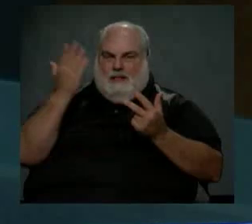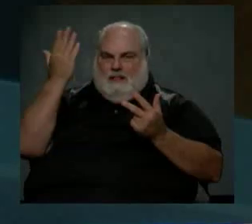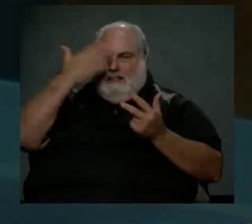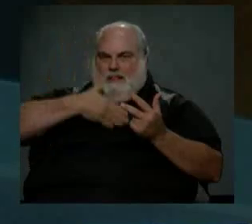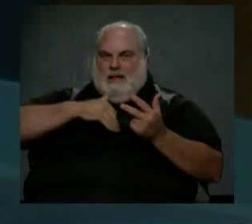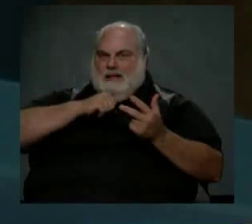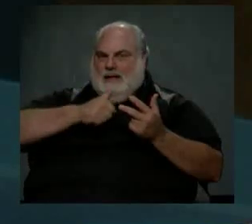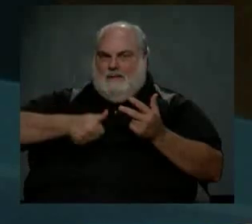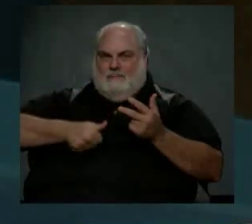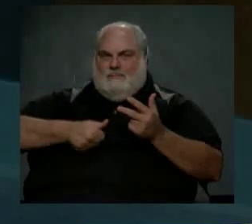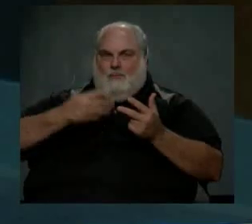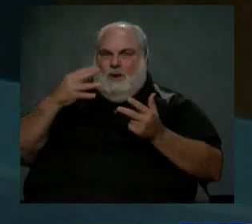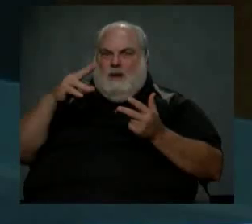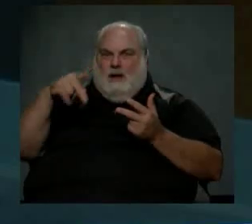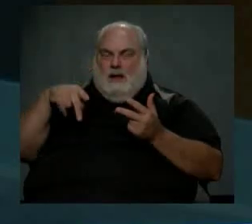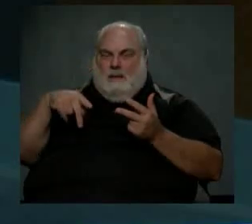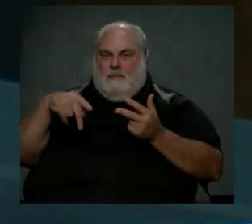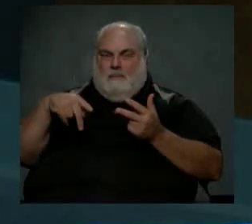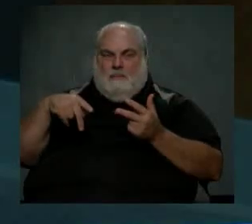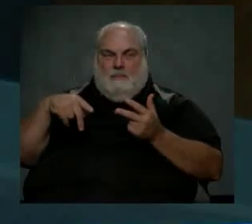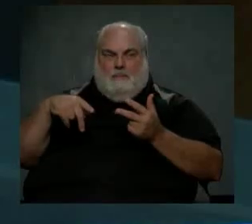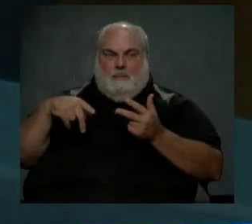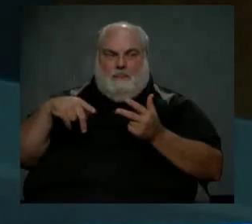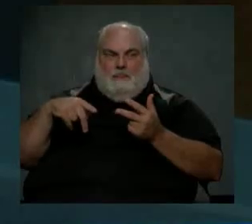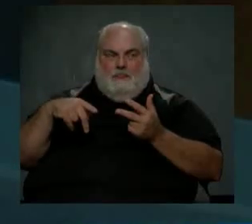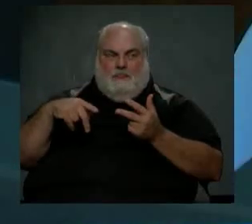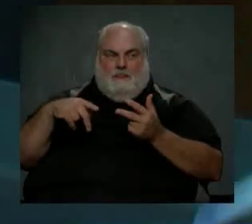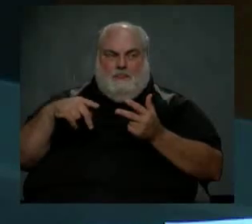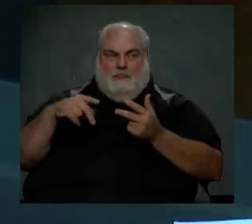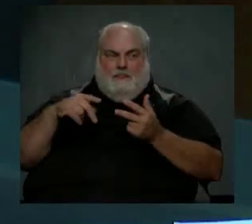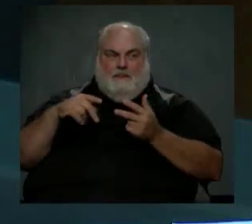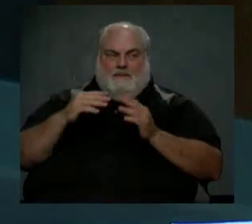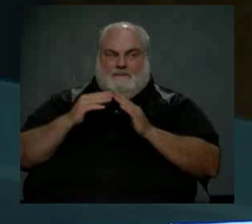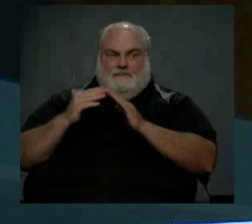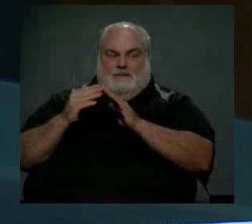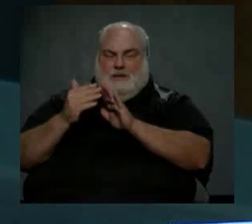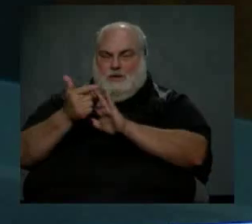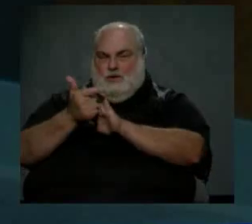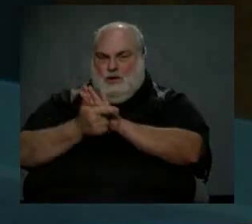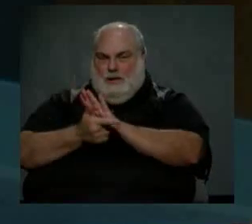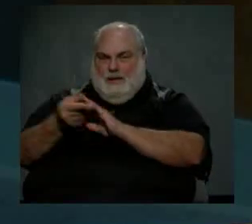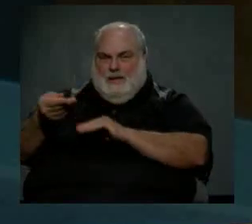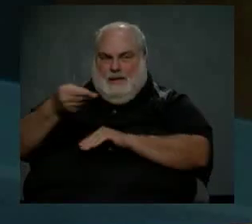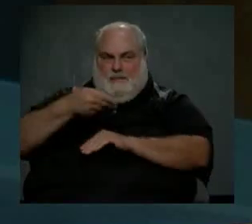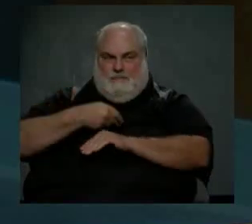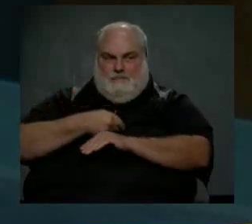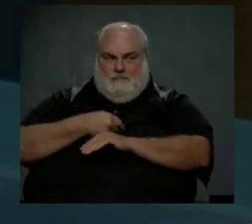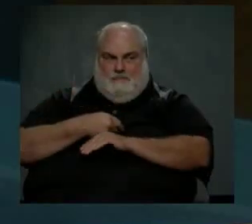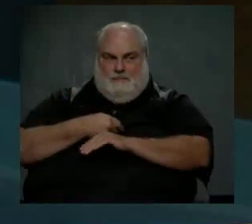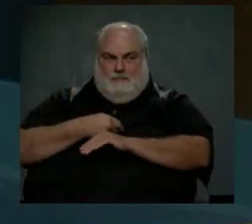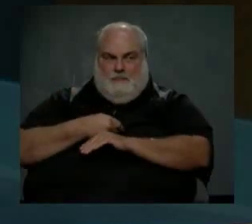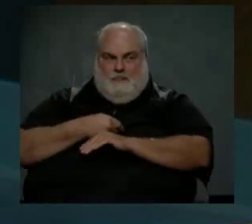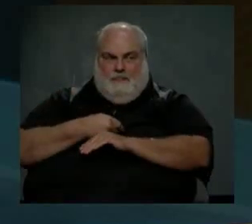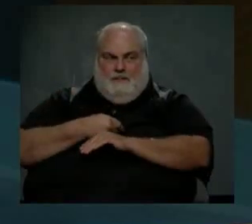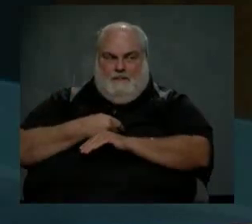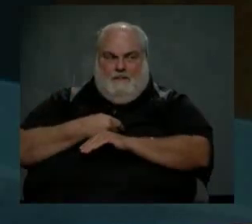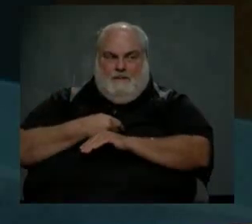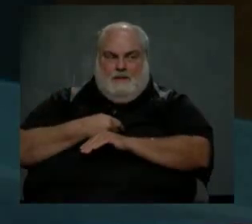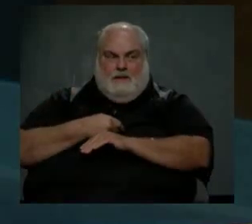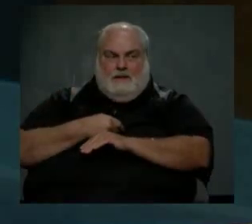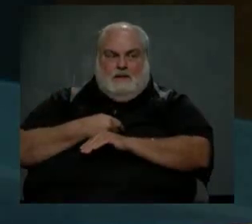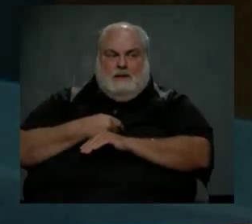have it pulled out a few minutes ago because I didn't have the information, but the city attorney has just given me the information I had requested on